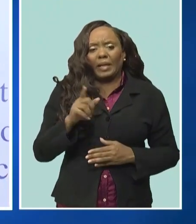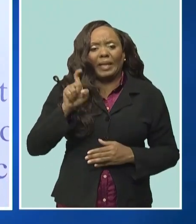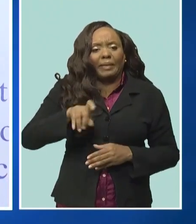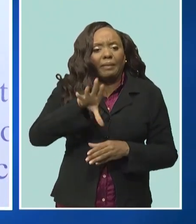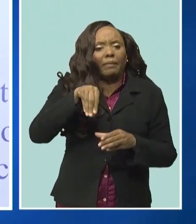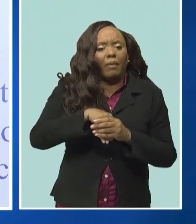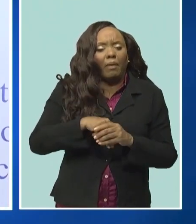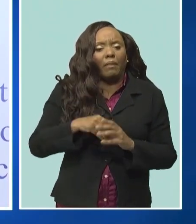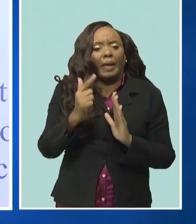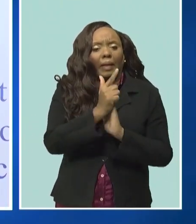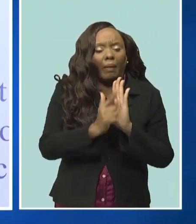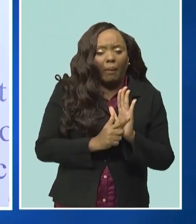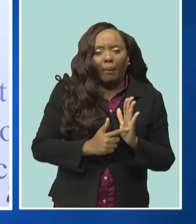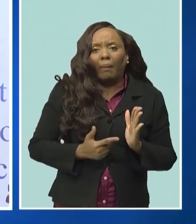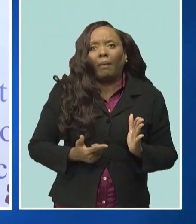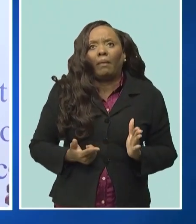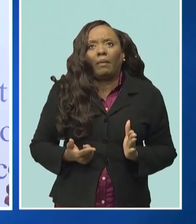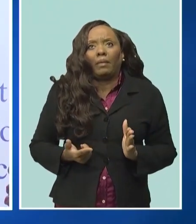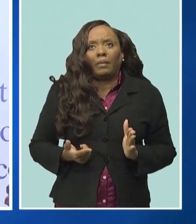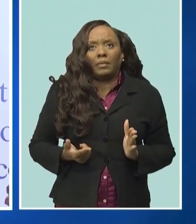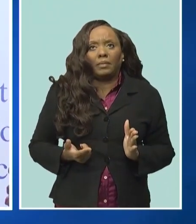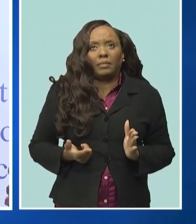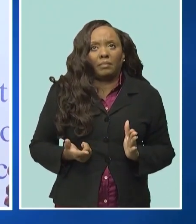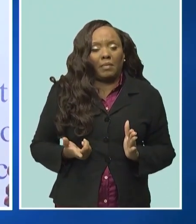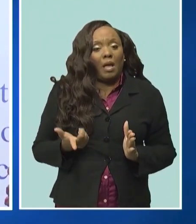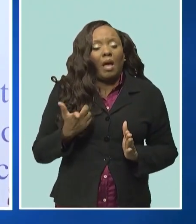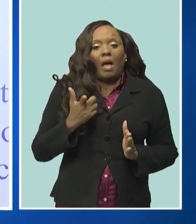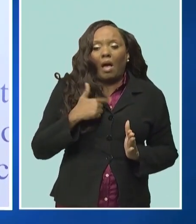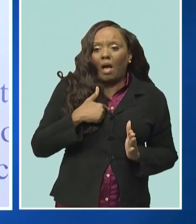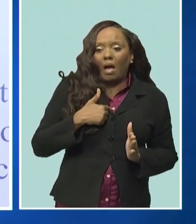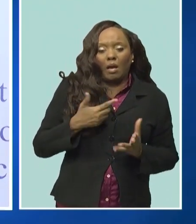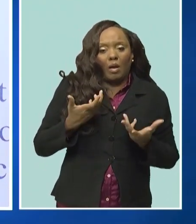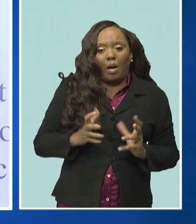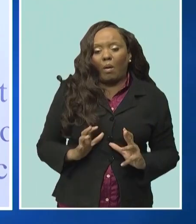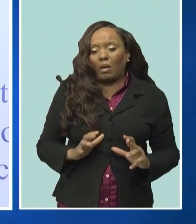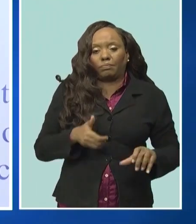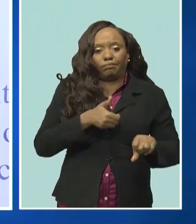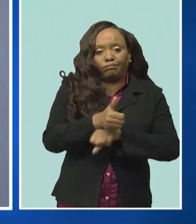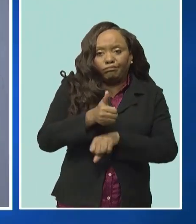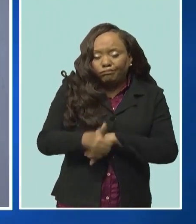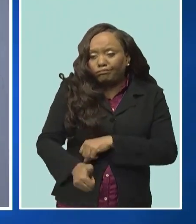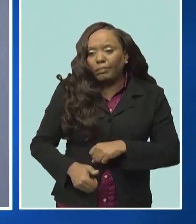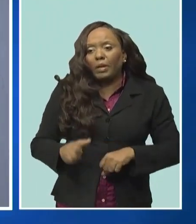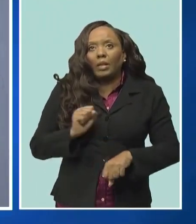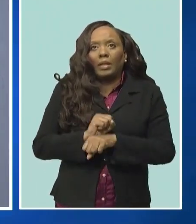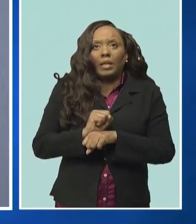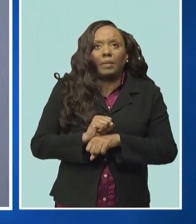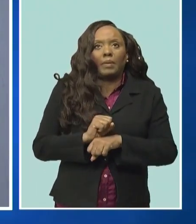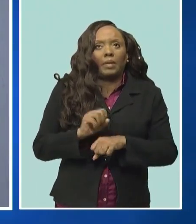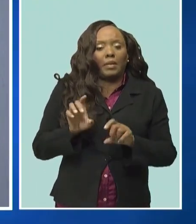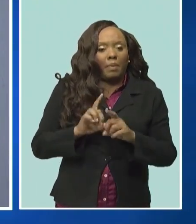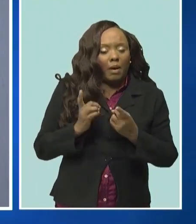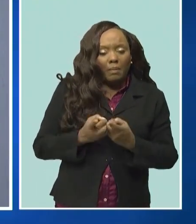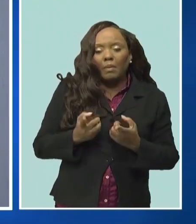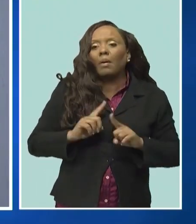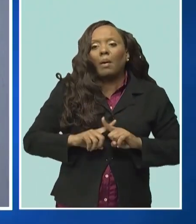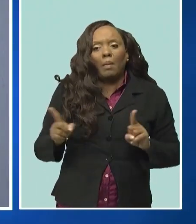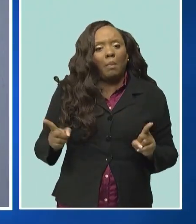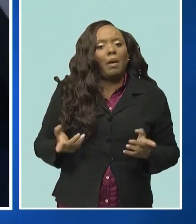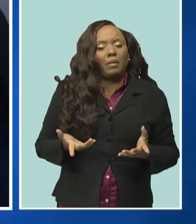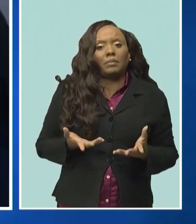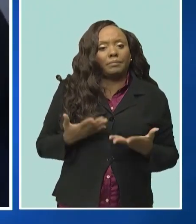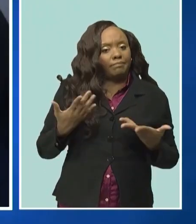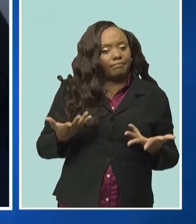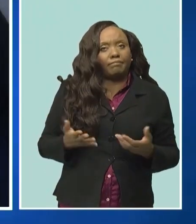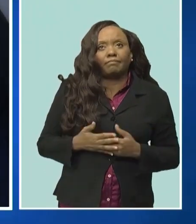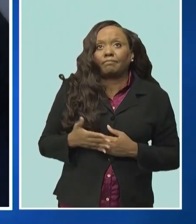rely upon the word of I'm not casting aspersions on them, of course, the Labour Department. Michelle Russell, an attorney who handles labour